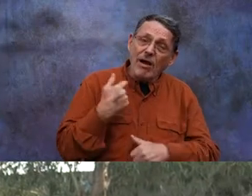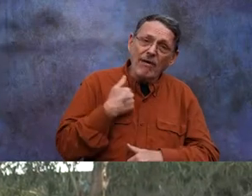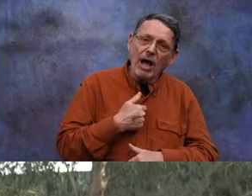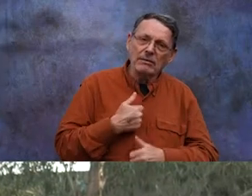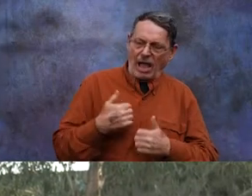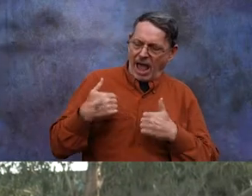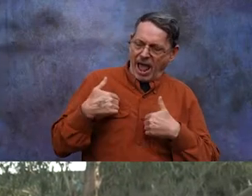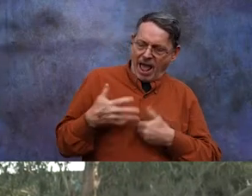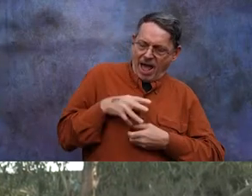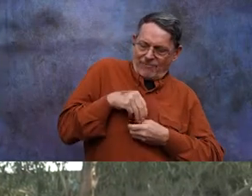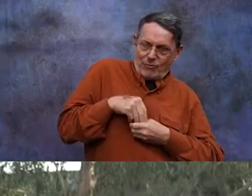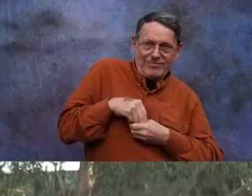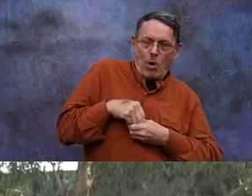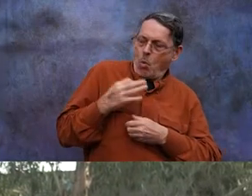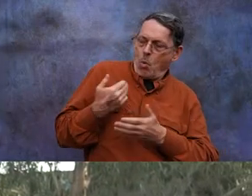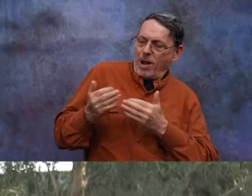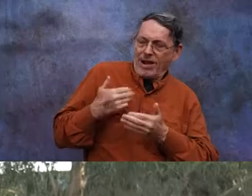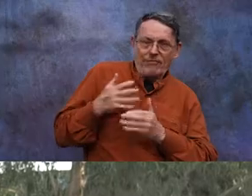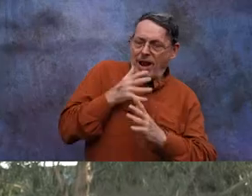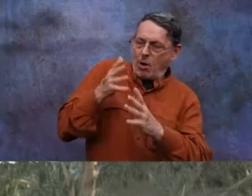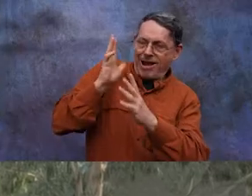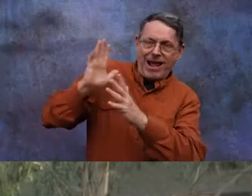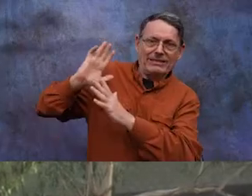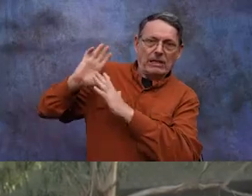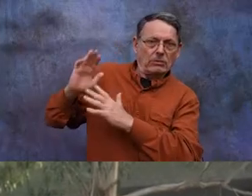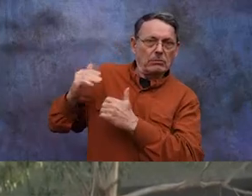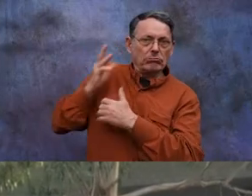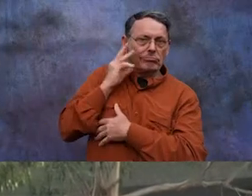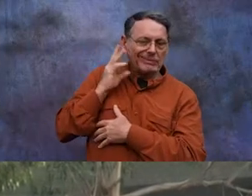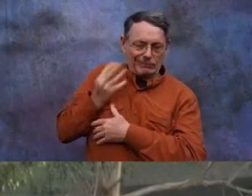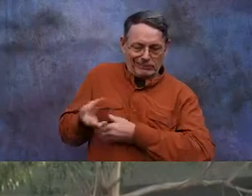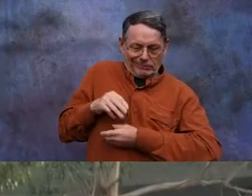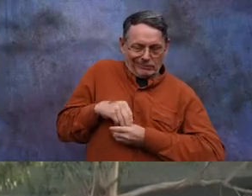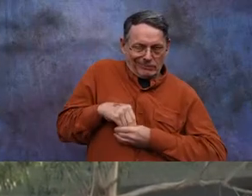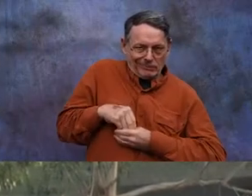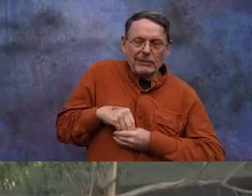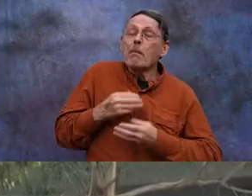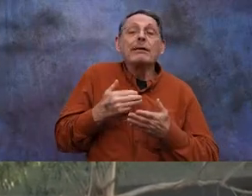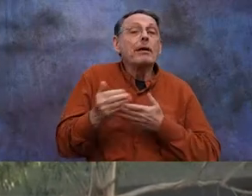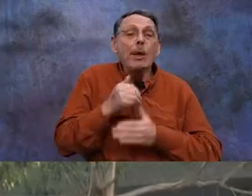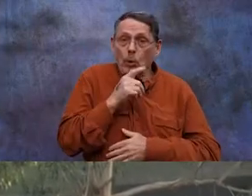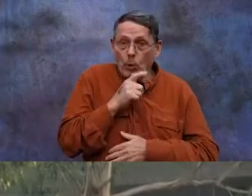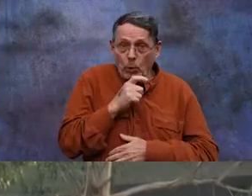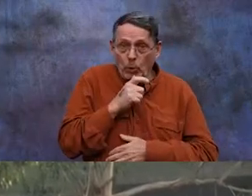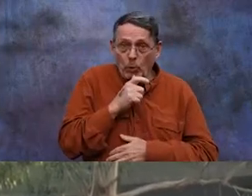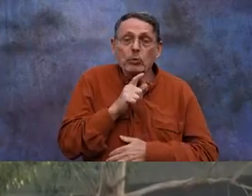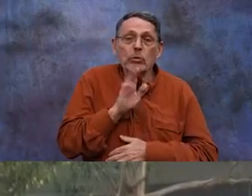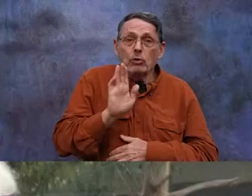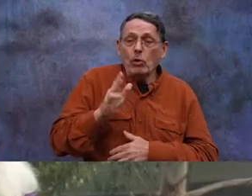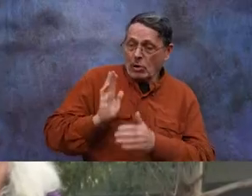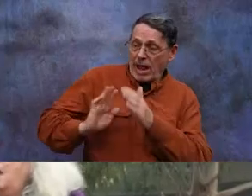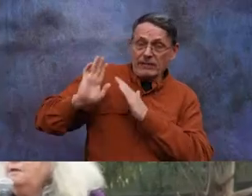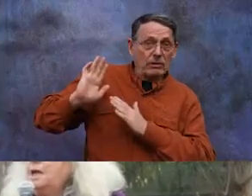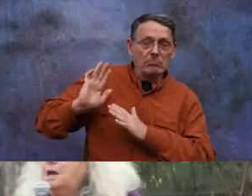our ancestral line. And yet, I know this, that no matter who your ancestors were, where they